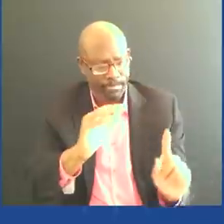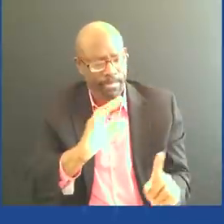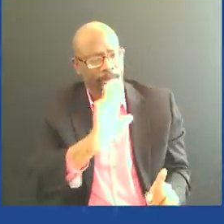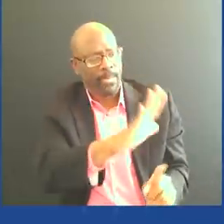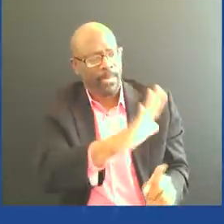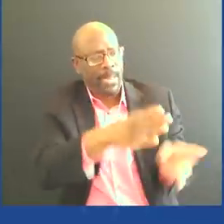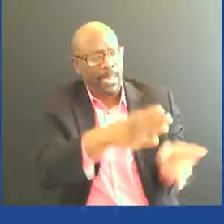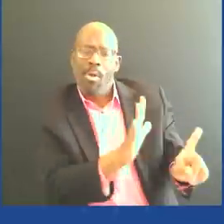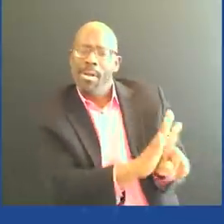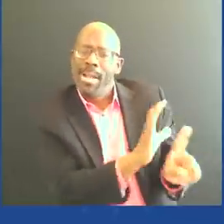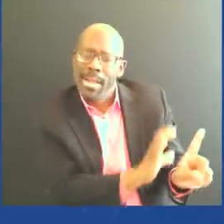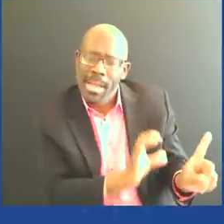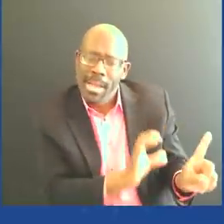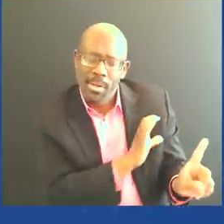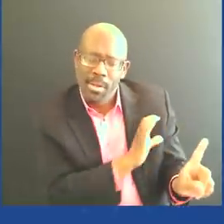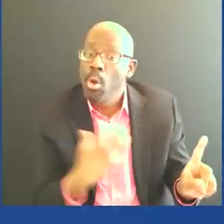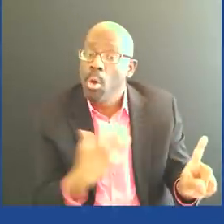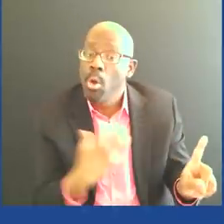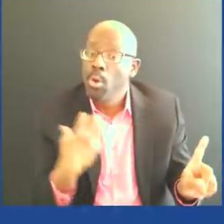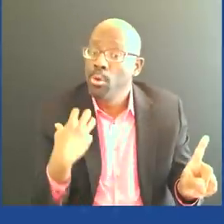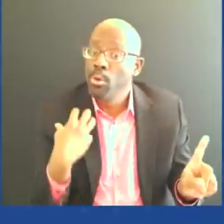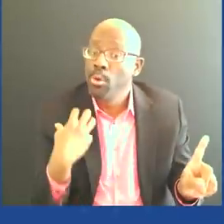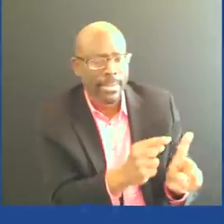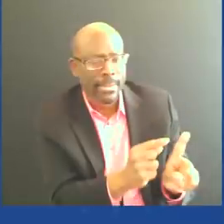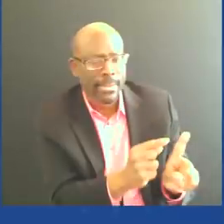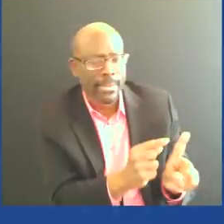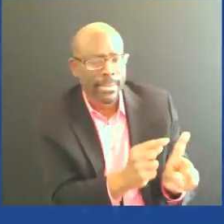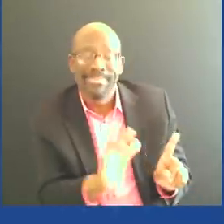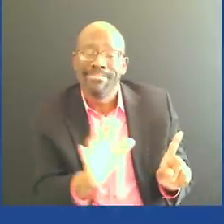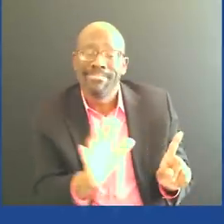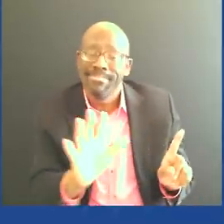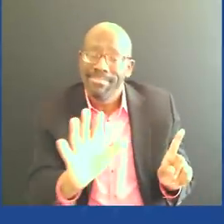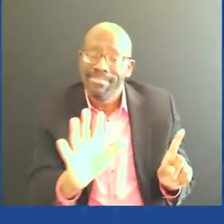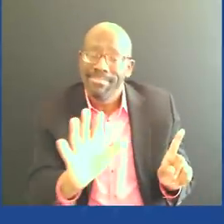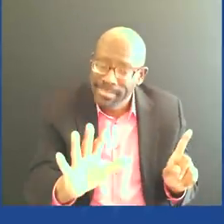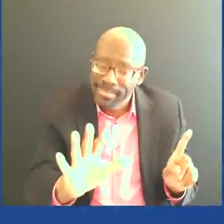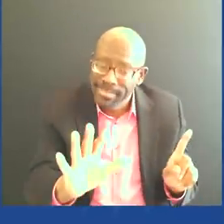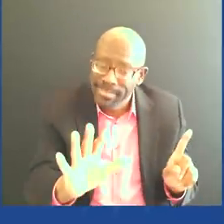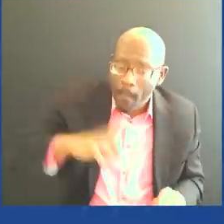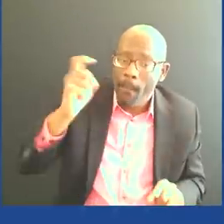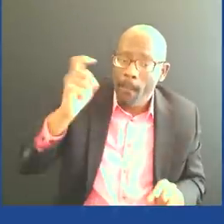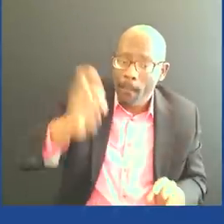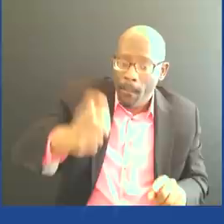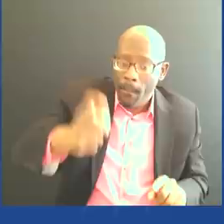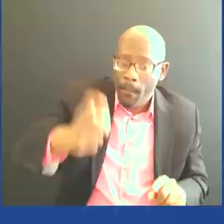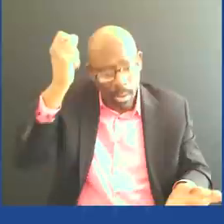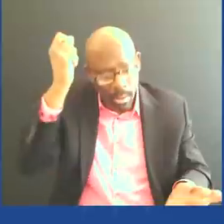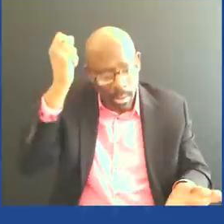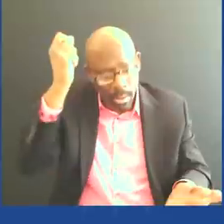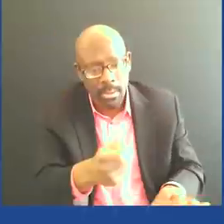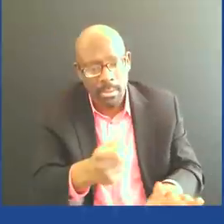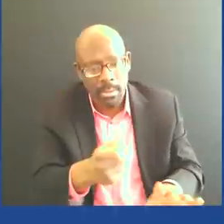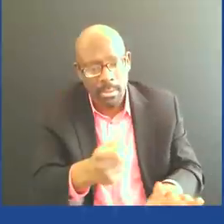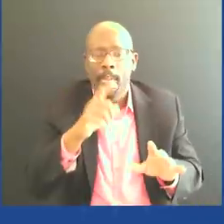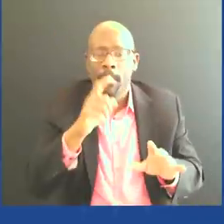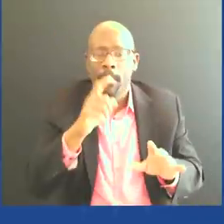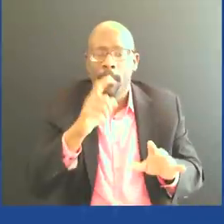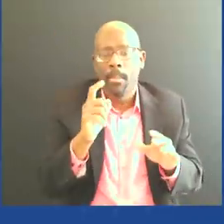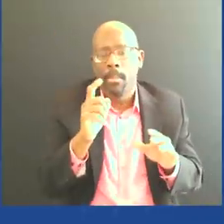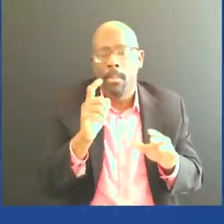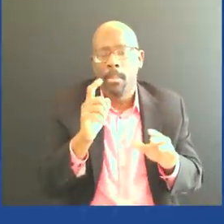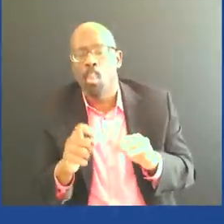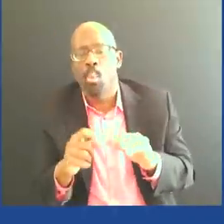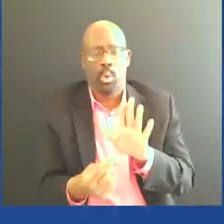also mark a beginning for the families of the sailors as well. Though the spouses and